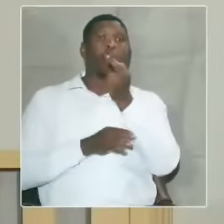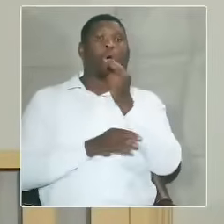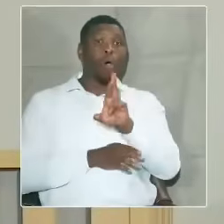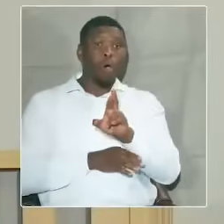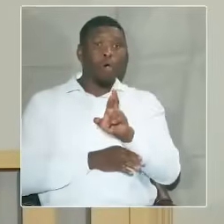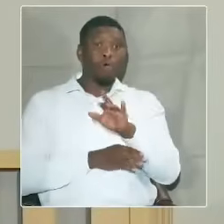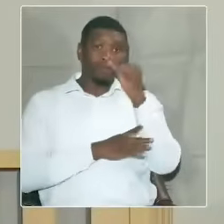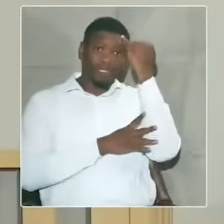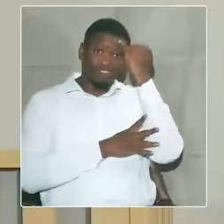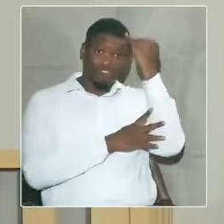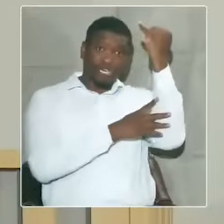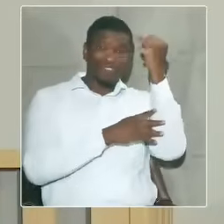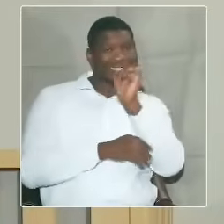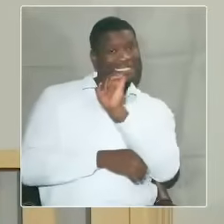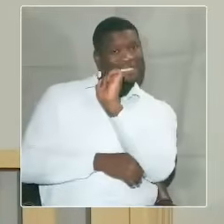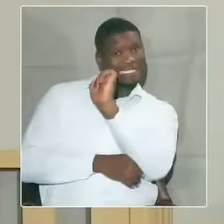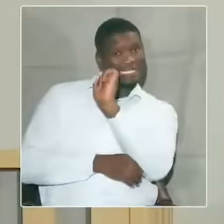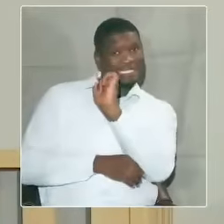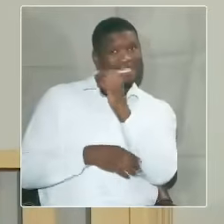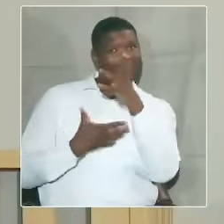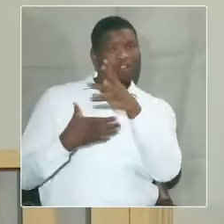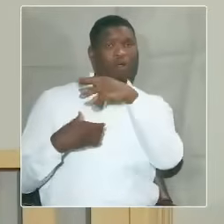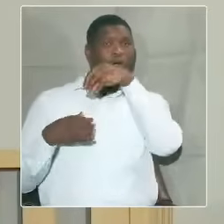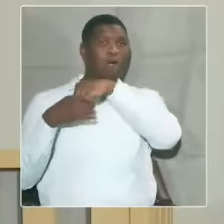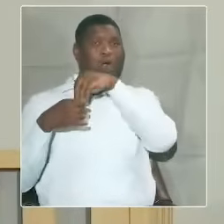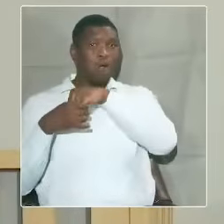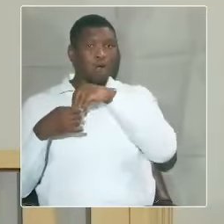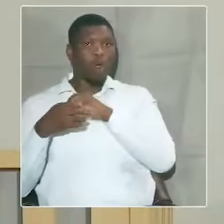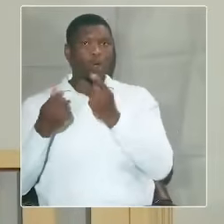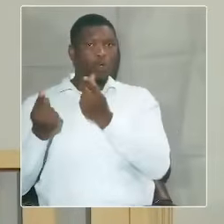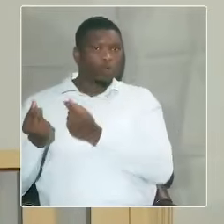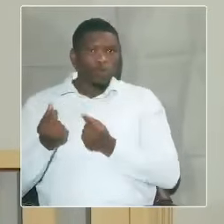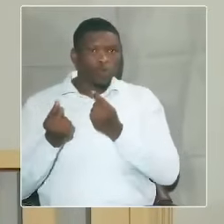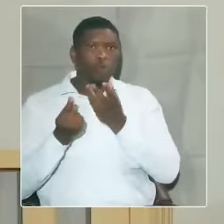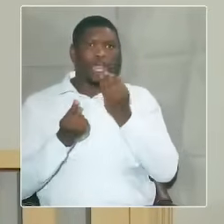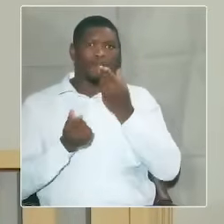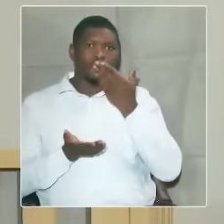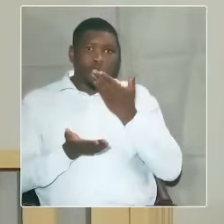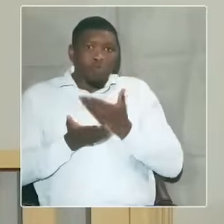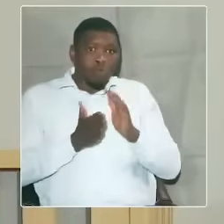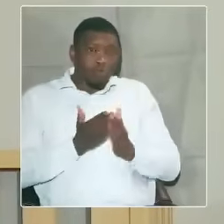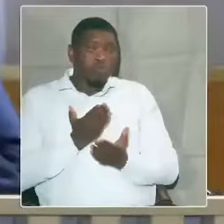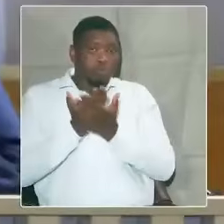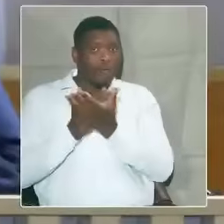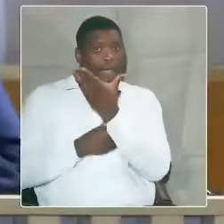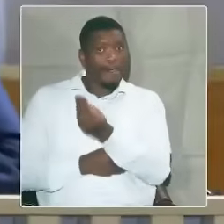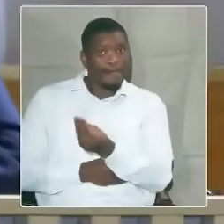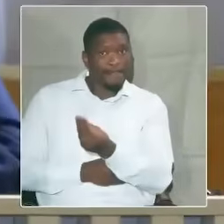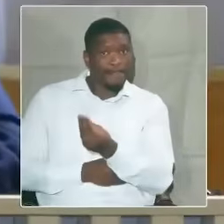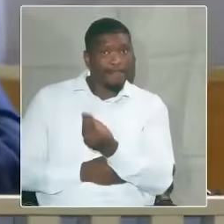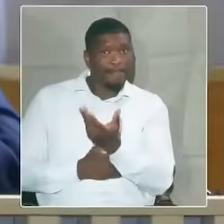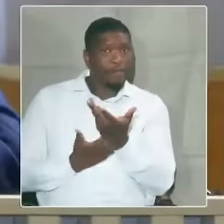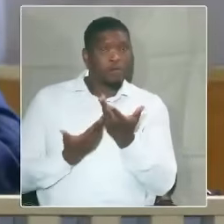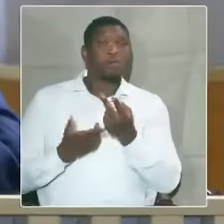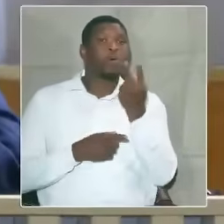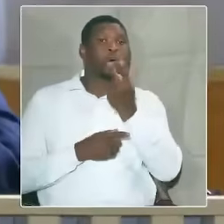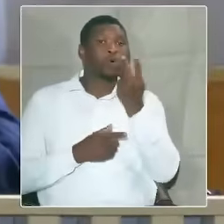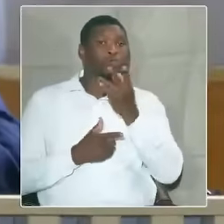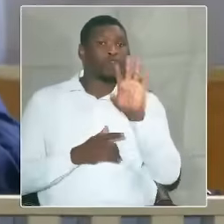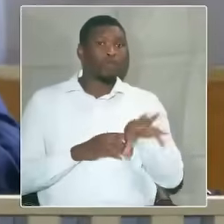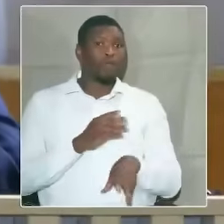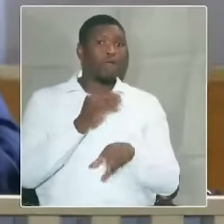friends with Mr. Matlala, or is the suggestion that he was implicated, whatever the